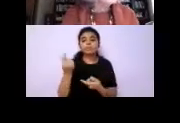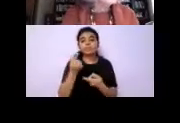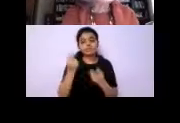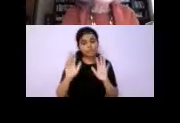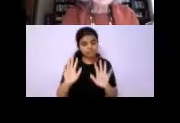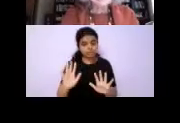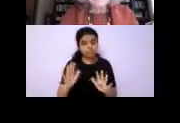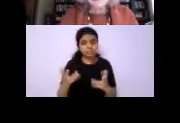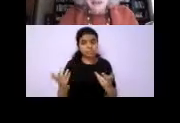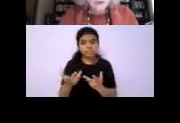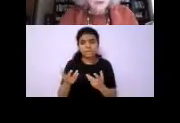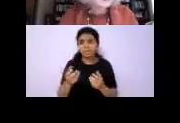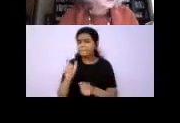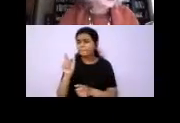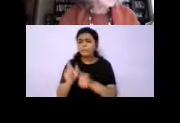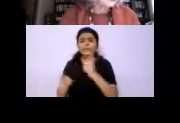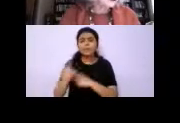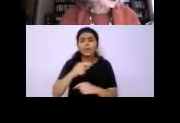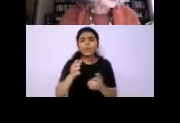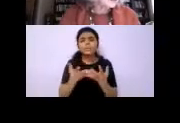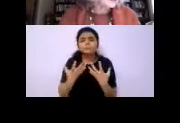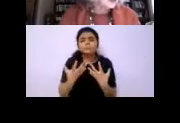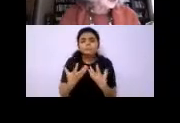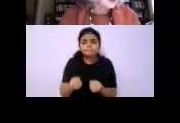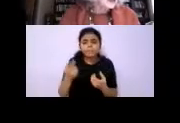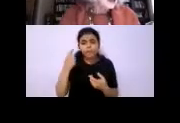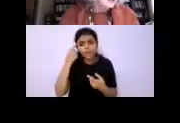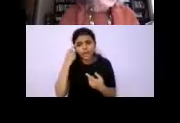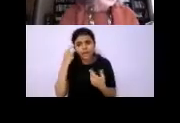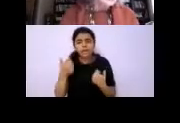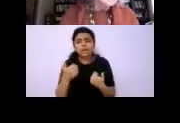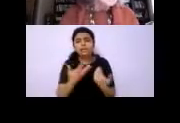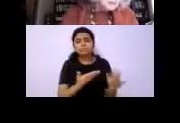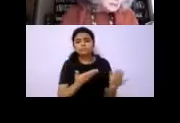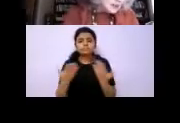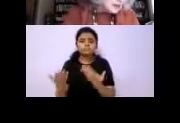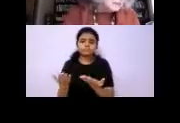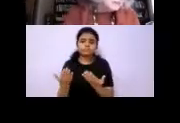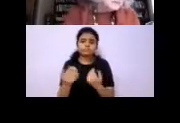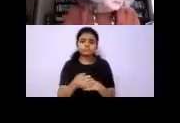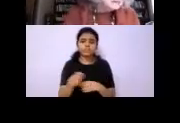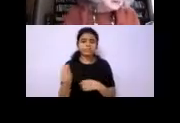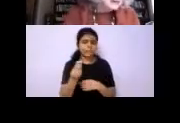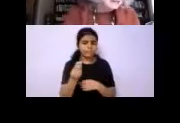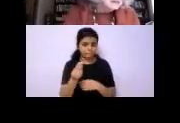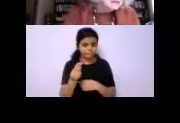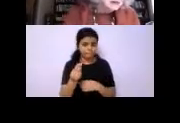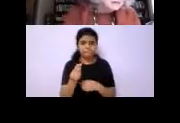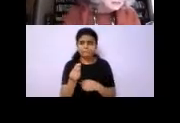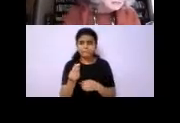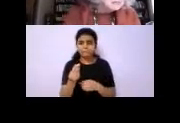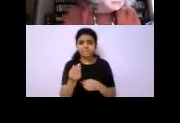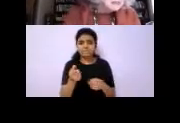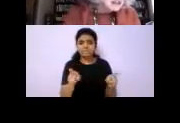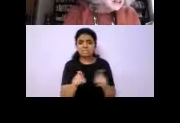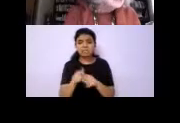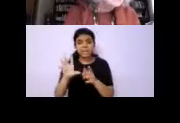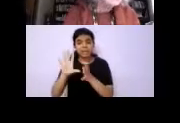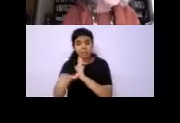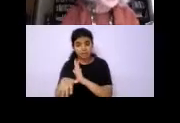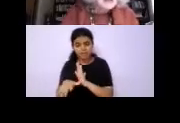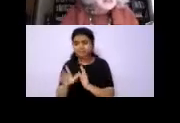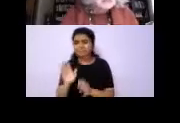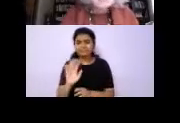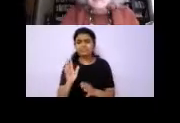as most people desire meaningful work. But for some, this may not be possible. And